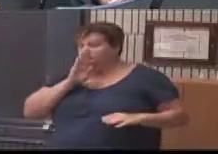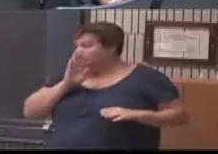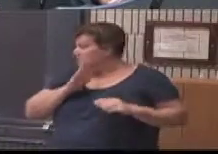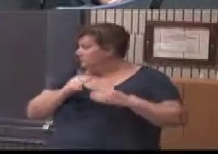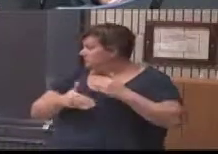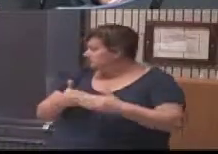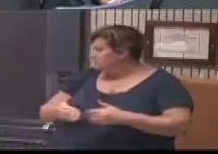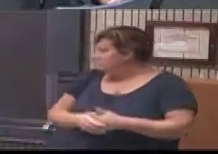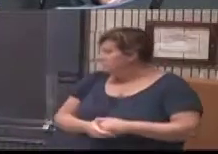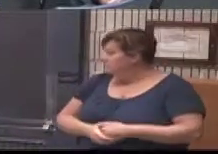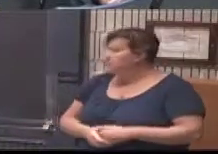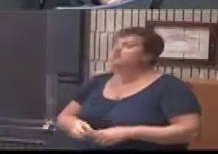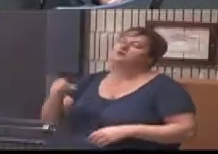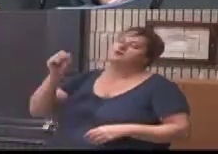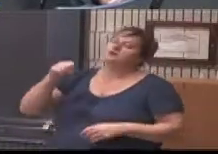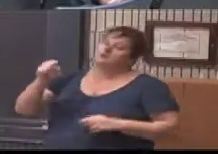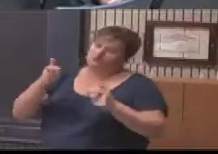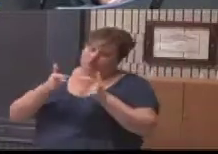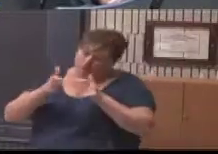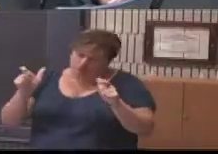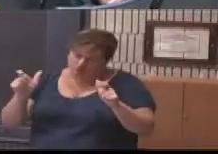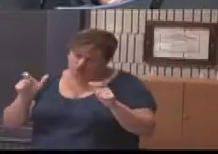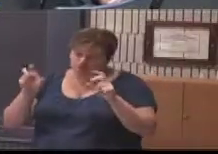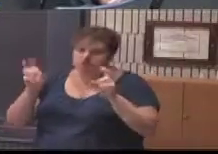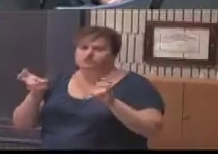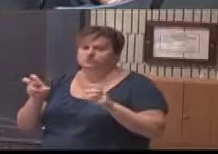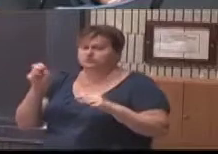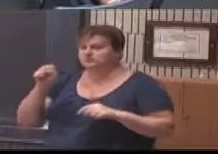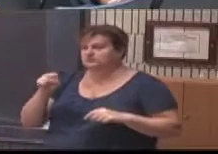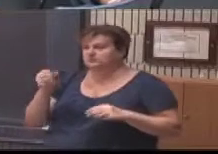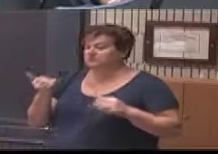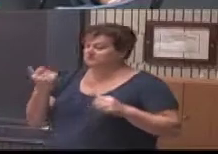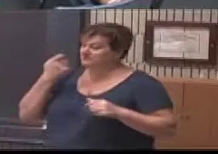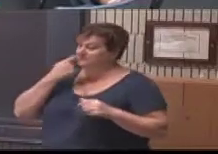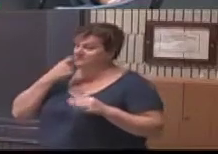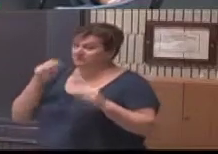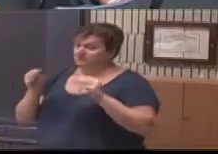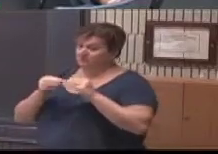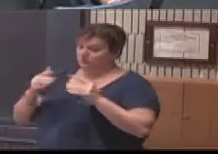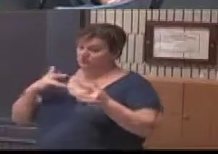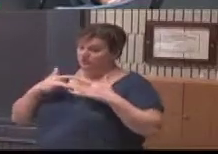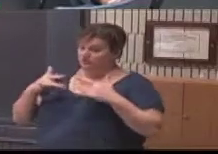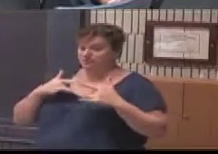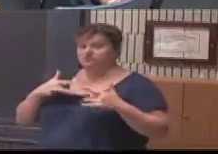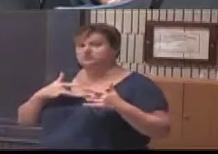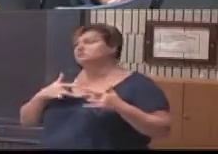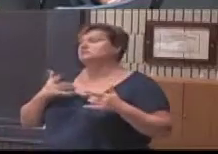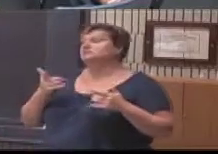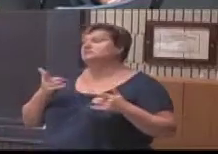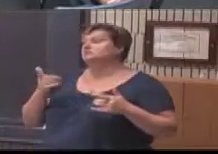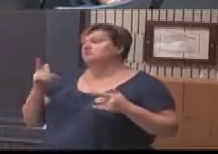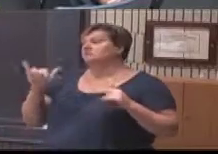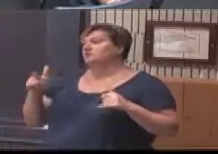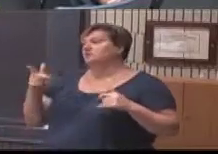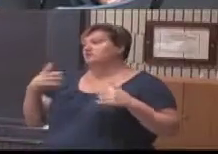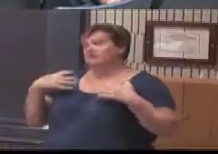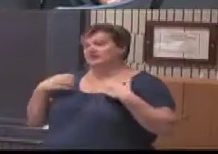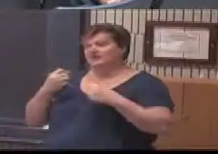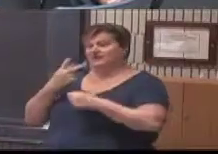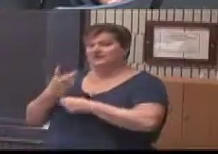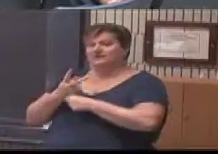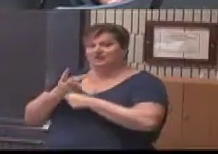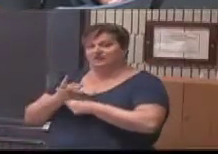I agree. I think that's a huge issue, and there has been more concern lately. I think those of us in healthcare 20, 40 years